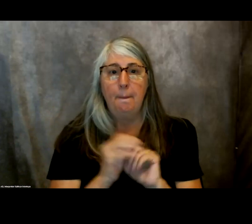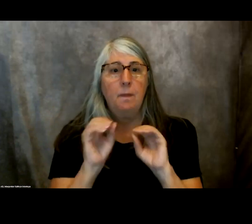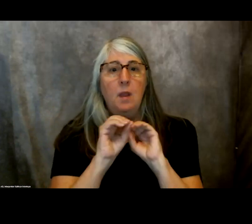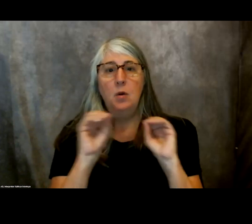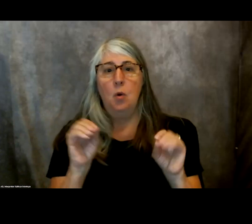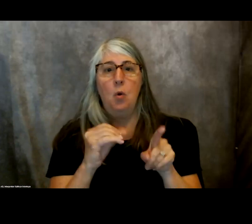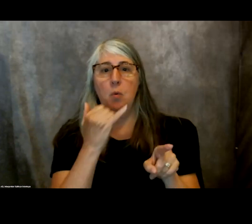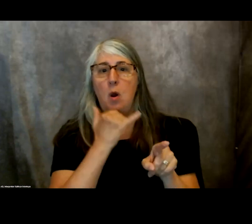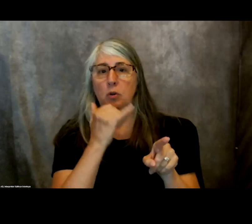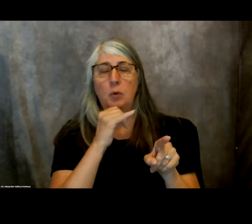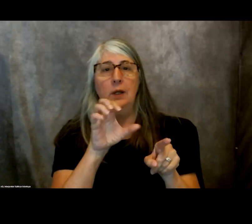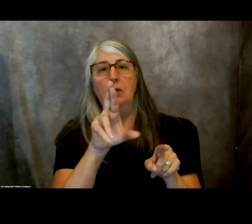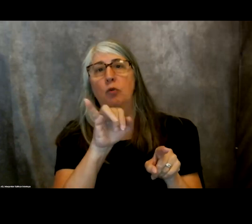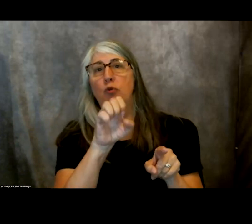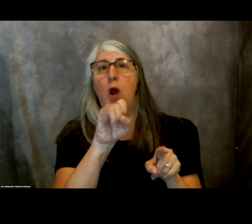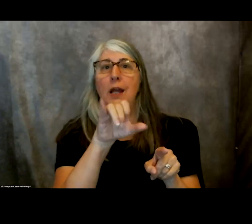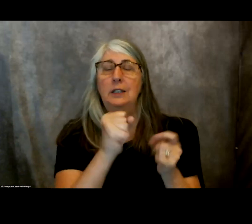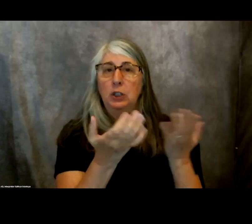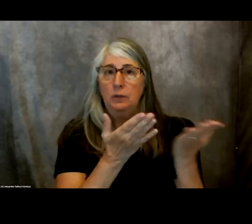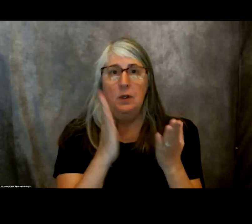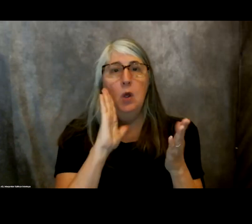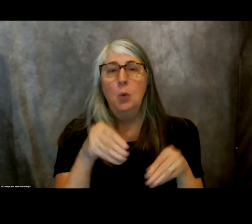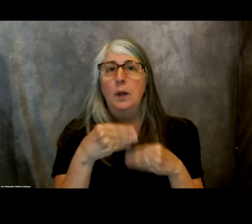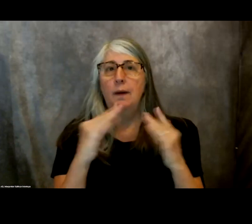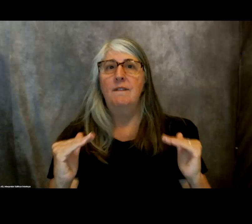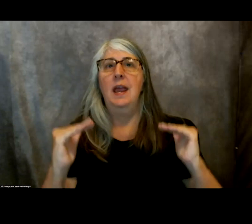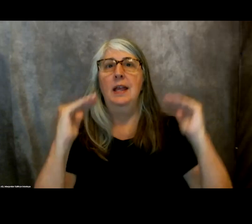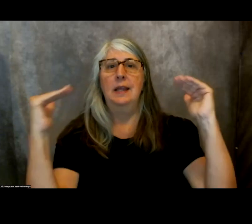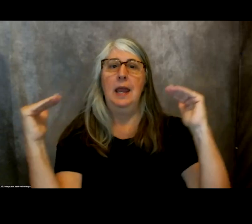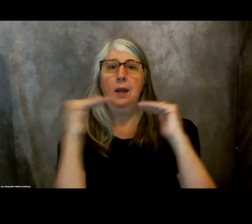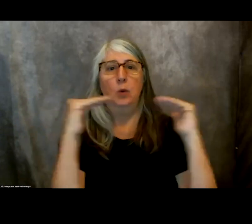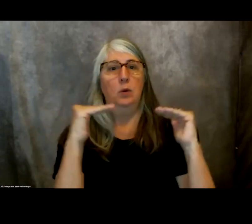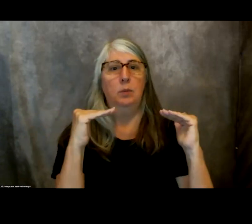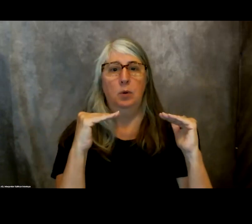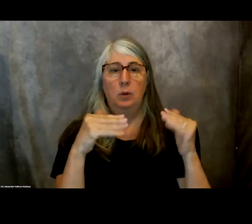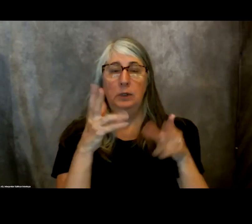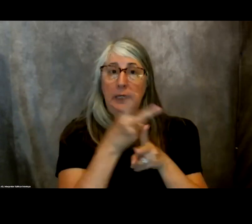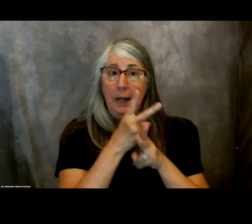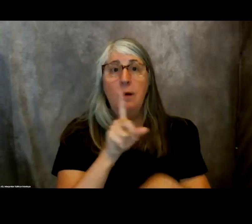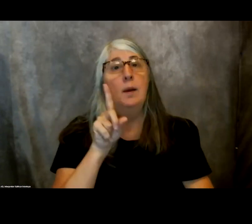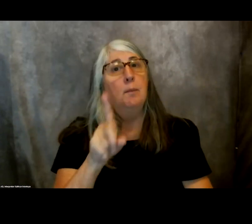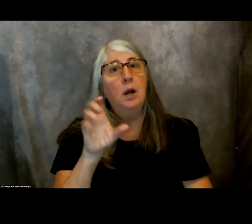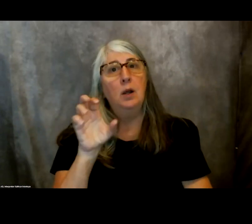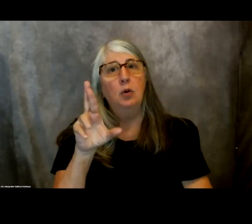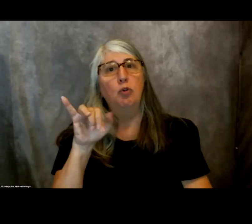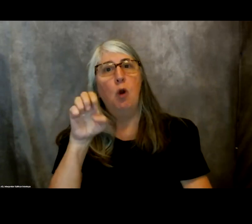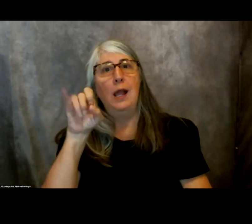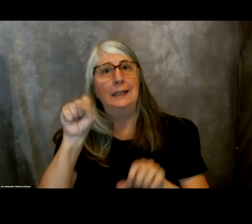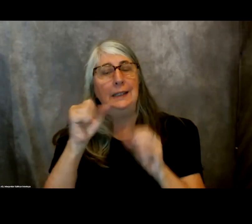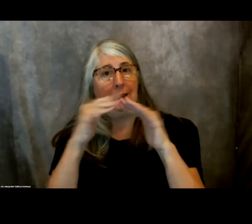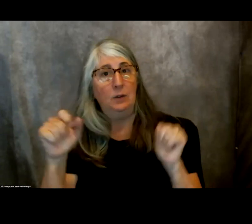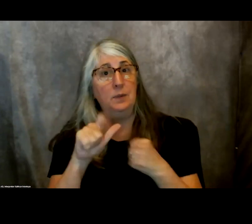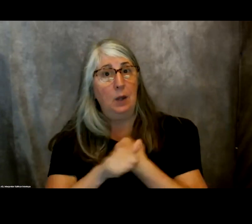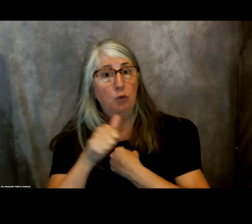the most promising solution to advancing equitable access to care, yet our crisis systems are at risk